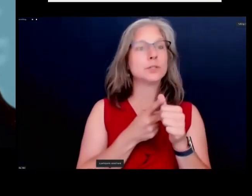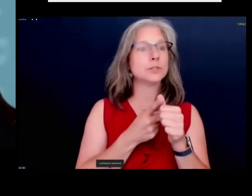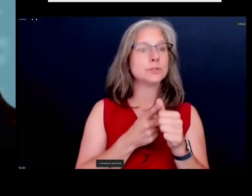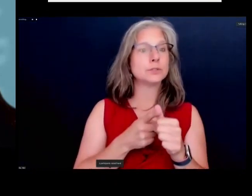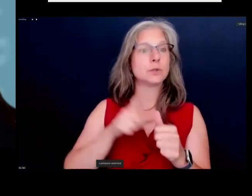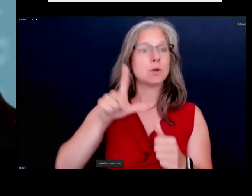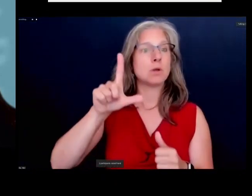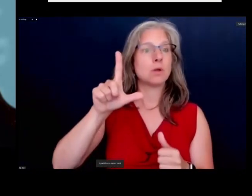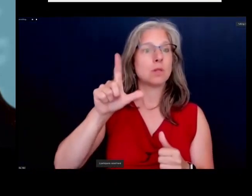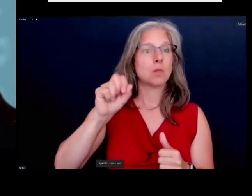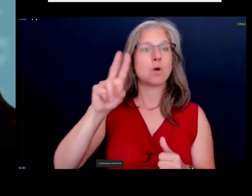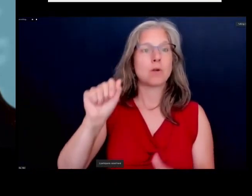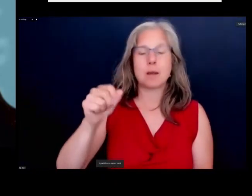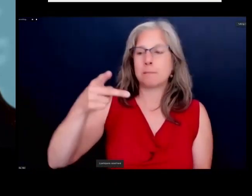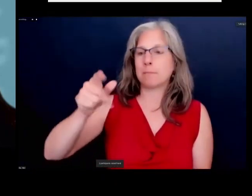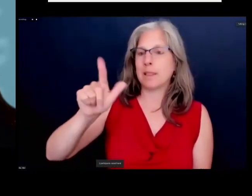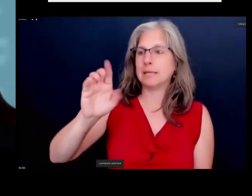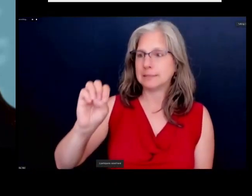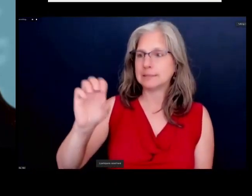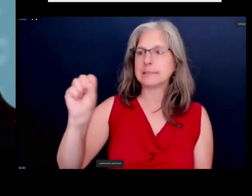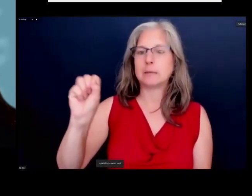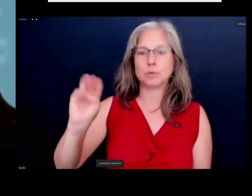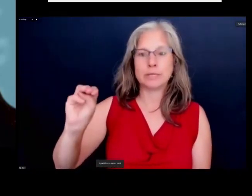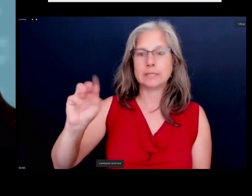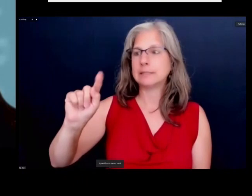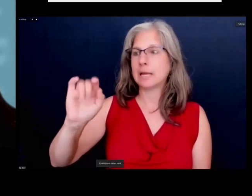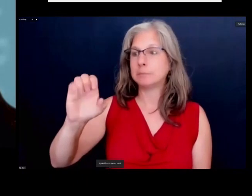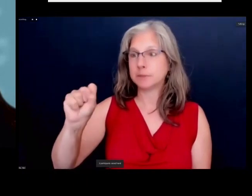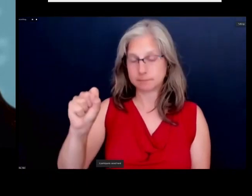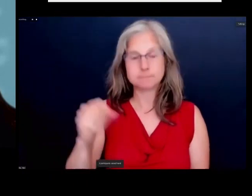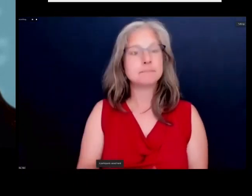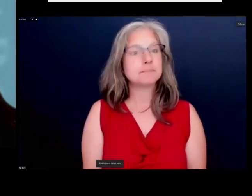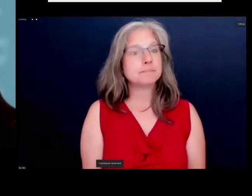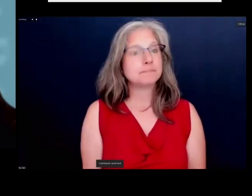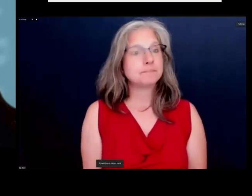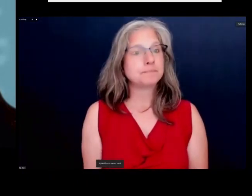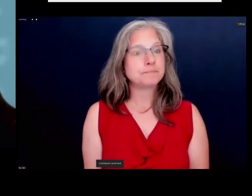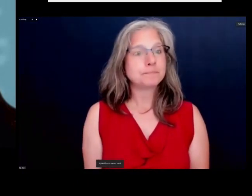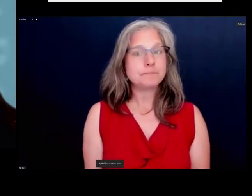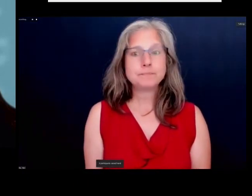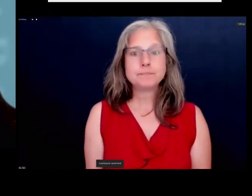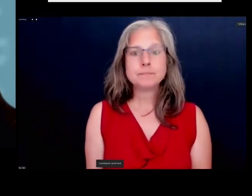First up will be Laura Place with Santa Maria Times.